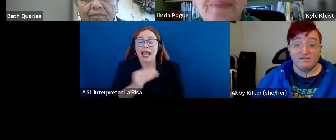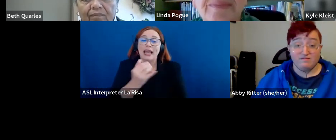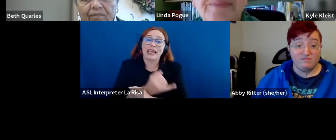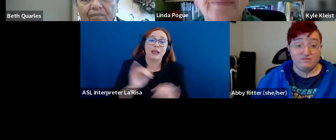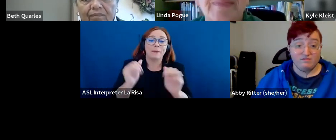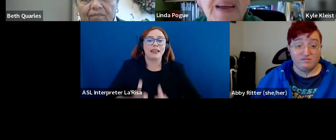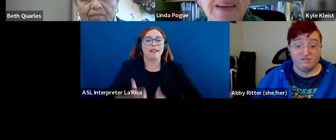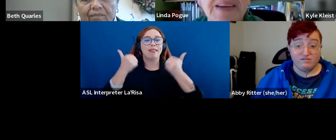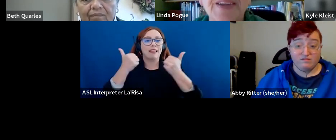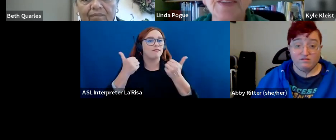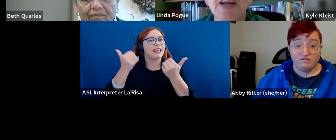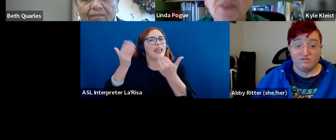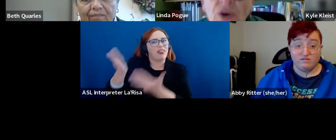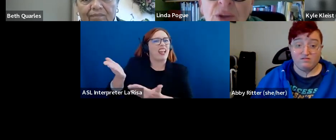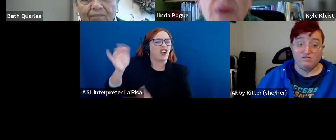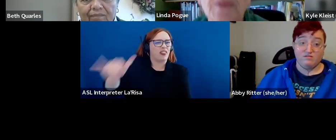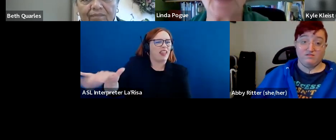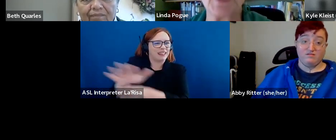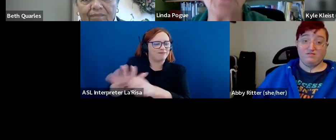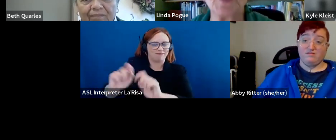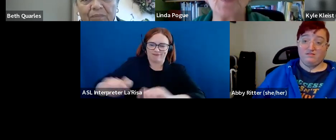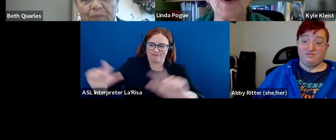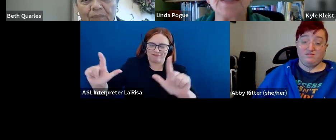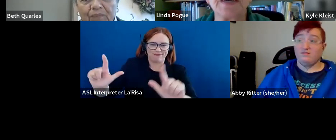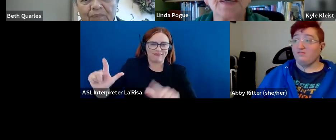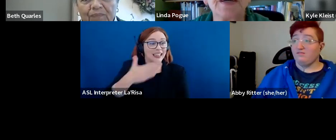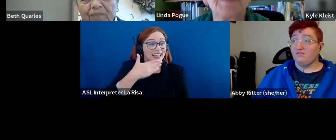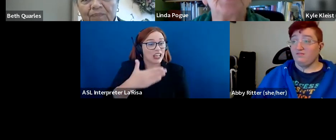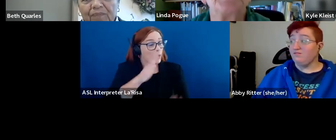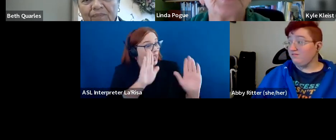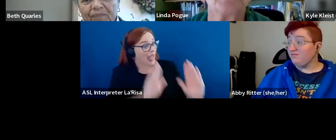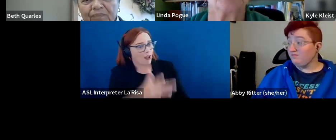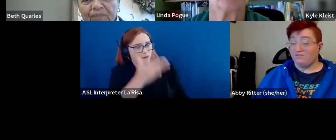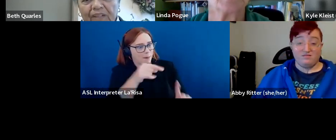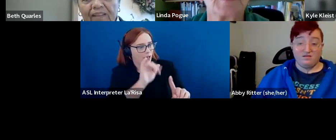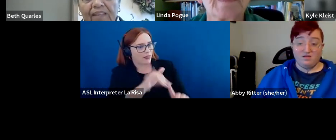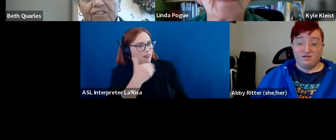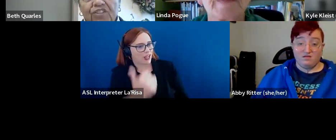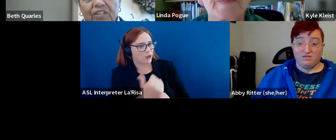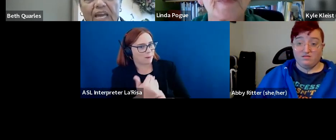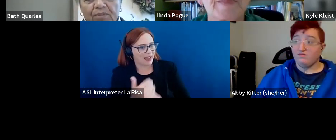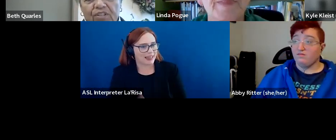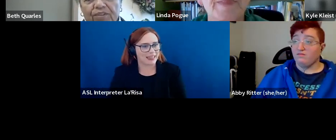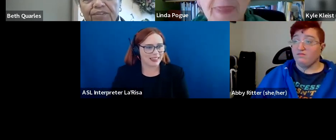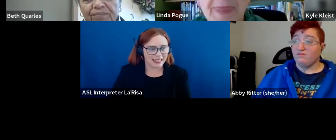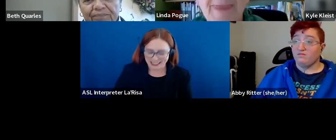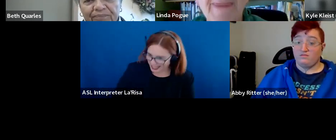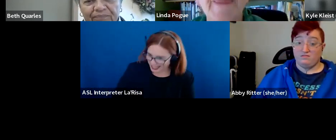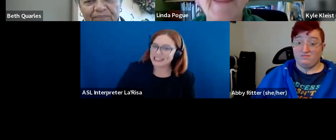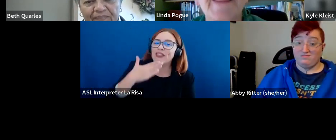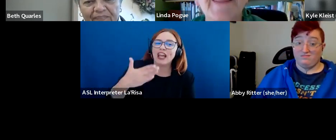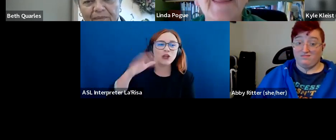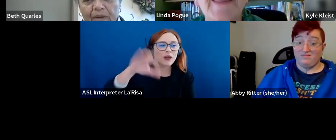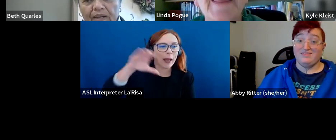space. Excellent. I'd Thank forgotten you, about Abby. that. Thank you for the That was reminder. great. Yeah. I And was thanks still, to the captioners,